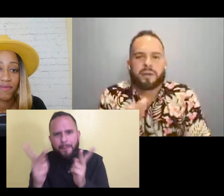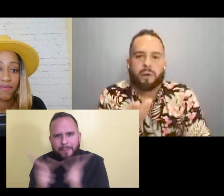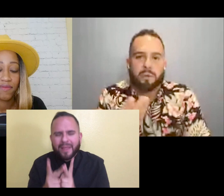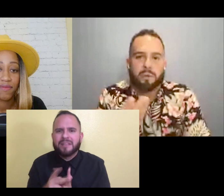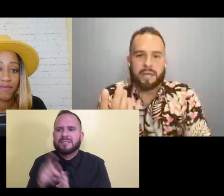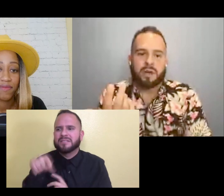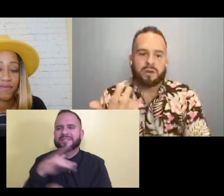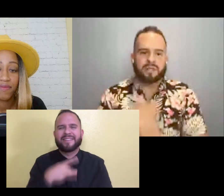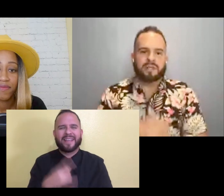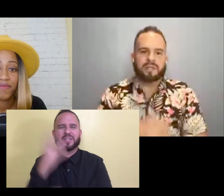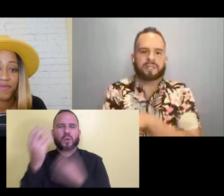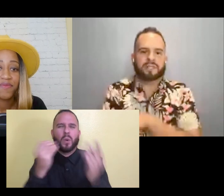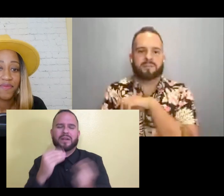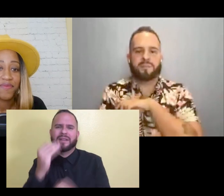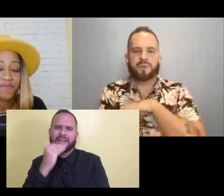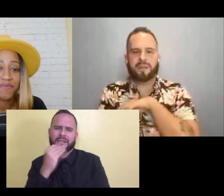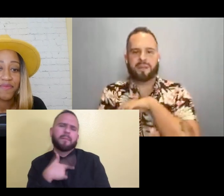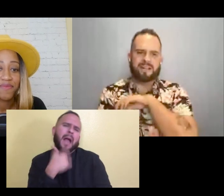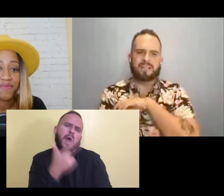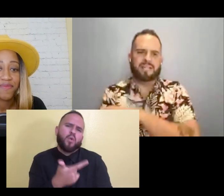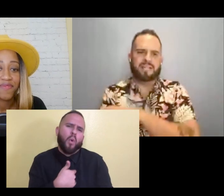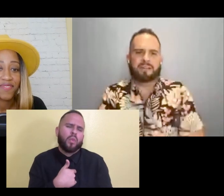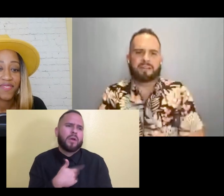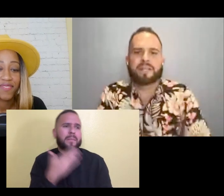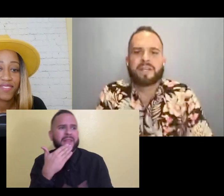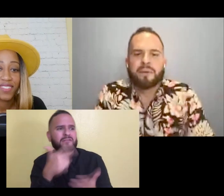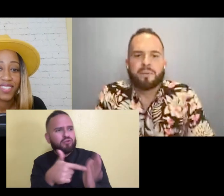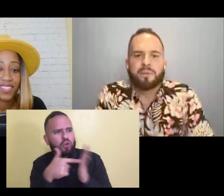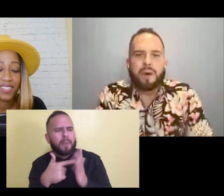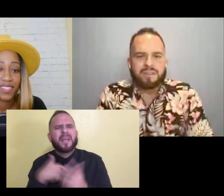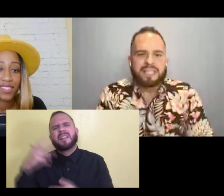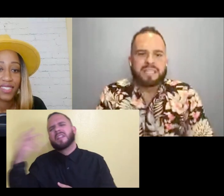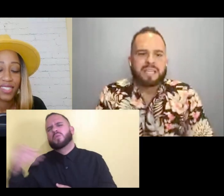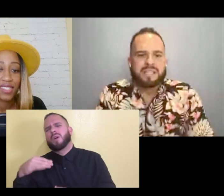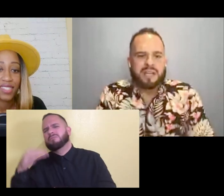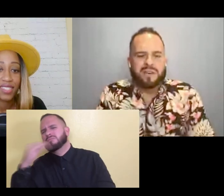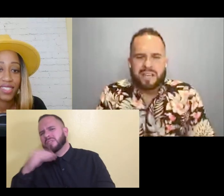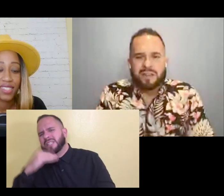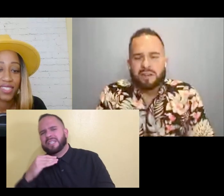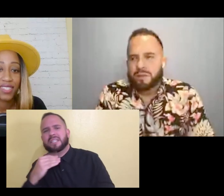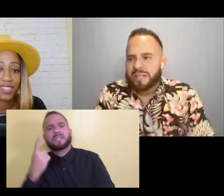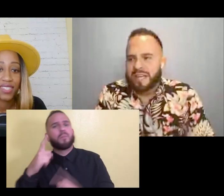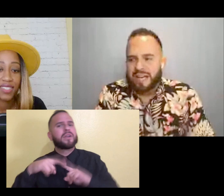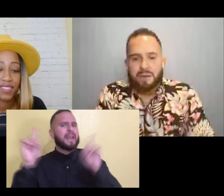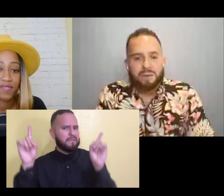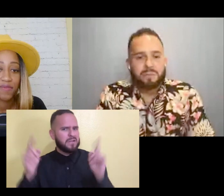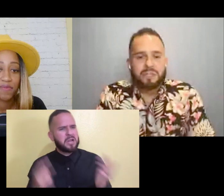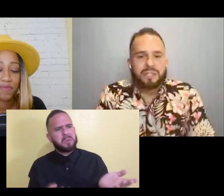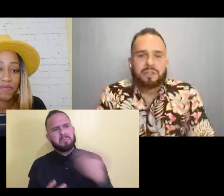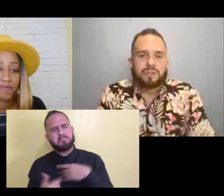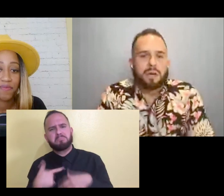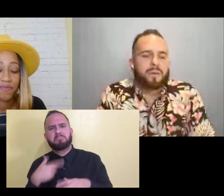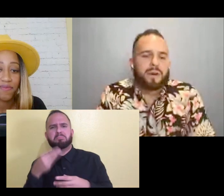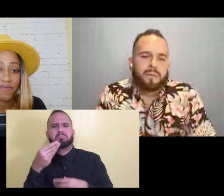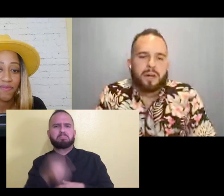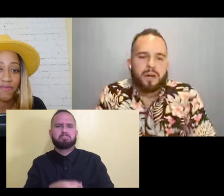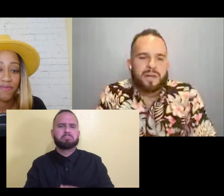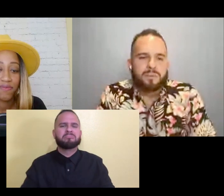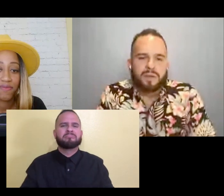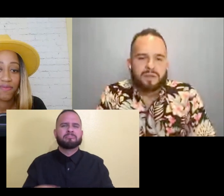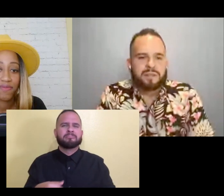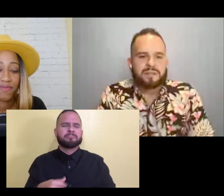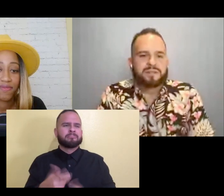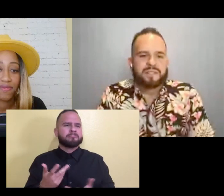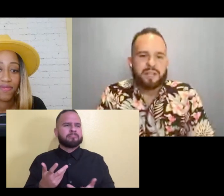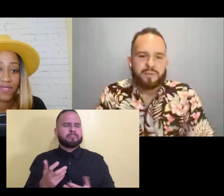wouldn't normally go. The people there are definitely dealing with poverty. So I was like, you know what, like, I really appreciate you showing me around. We can go eat